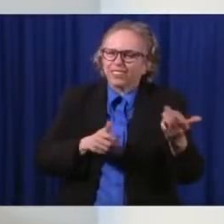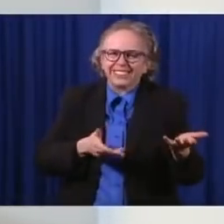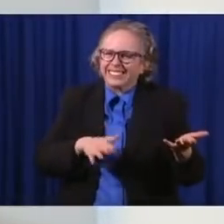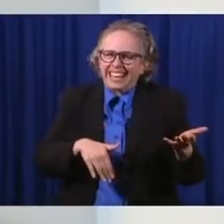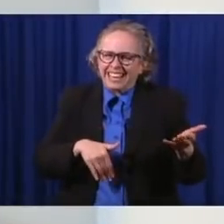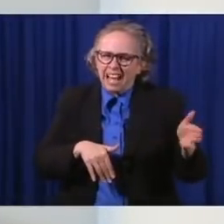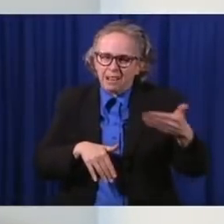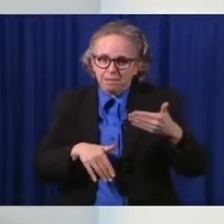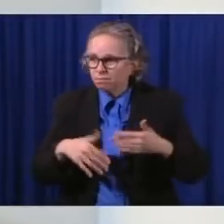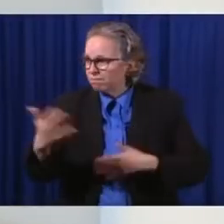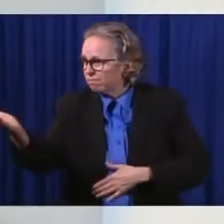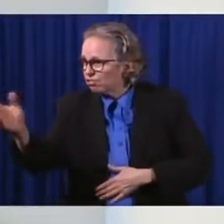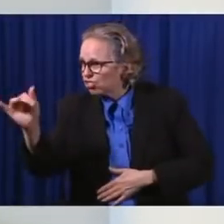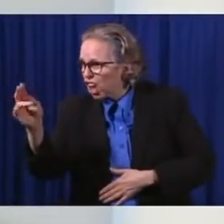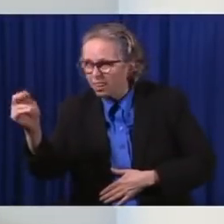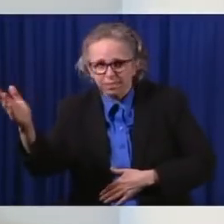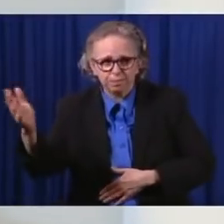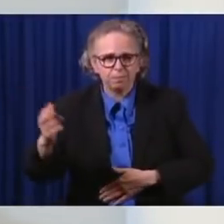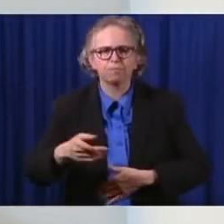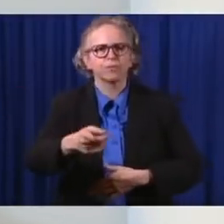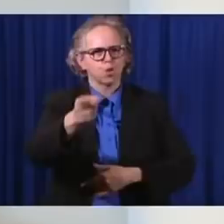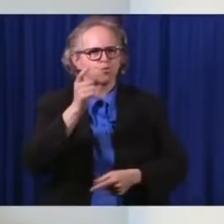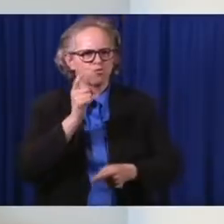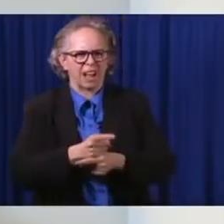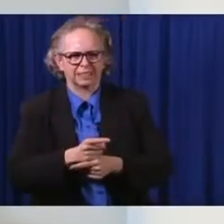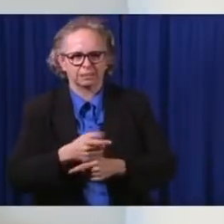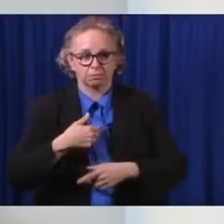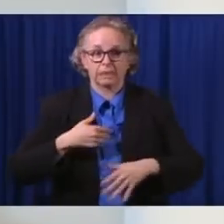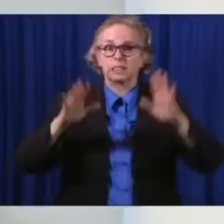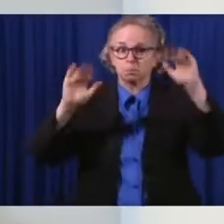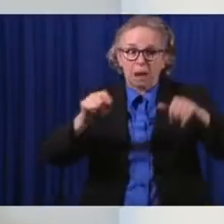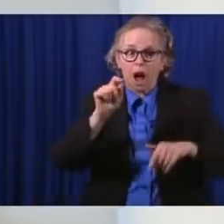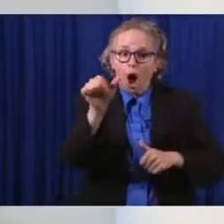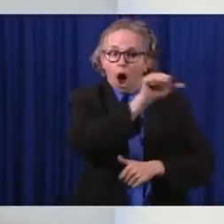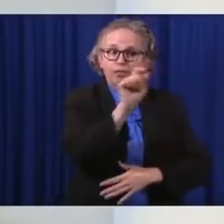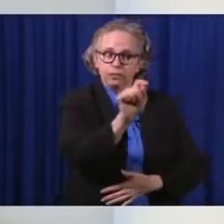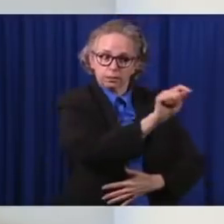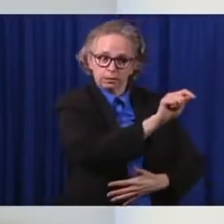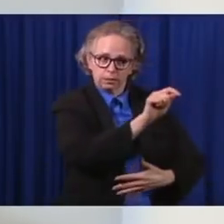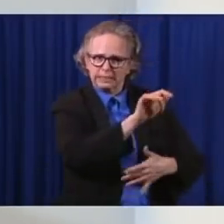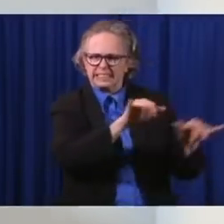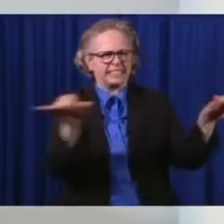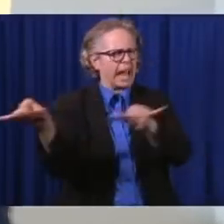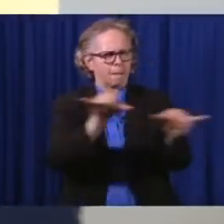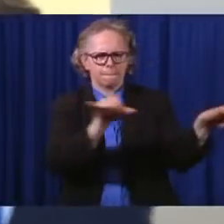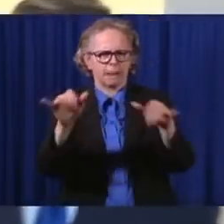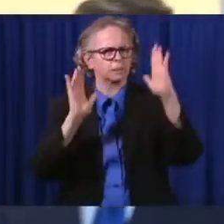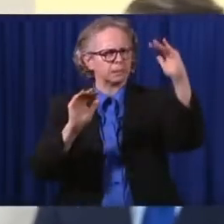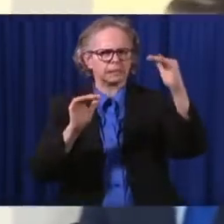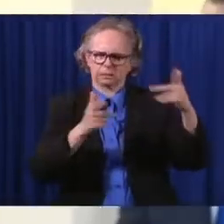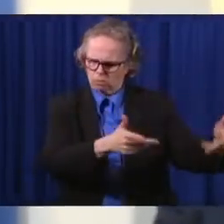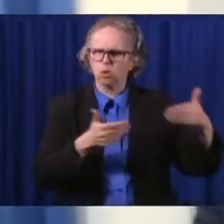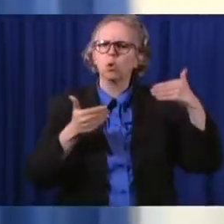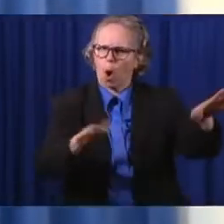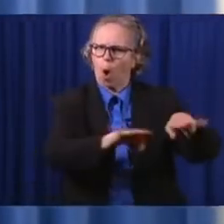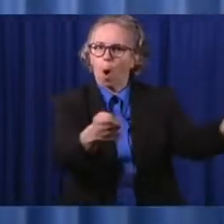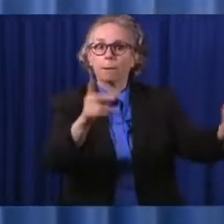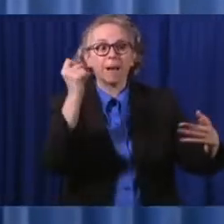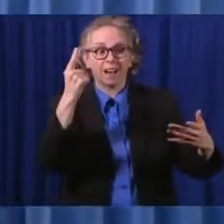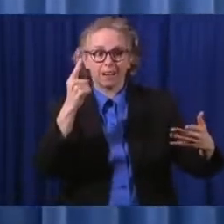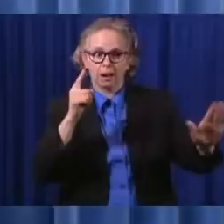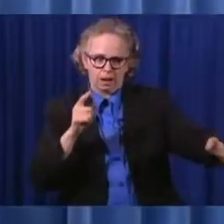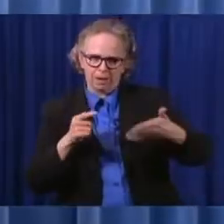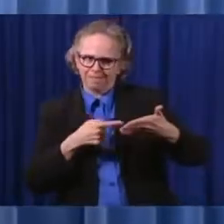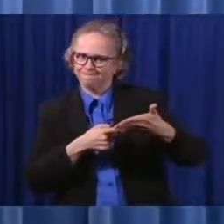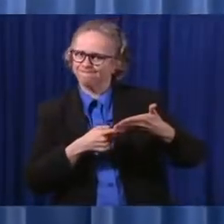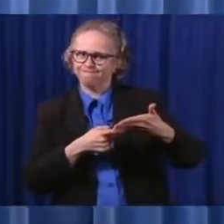that so long as they meet the same basic standards that the other tournaments will be able to go forward. no reason the other tournaments will not be able to do this. We